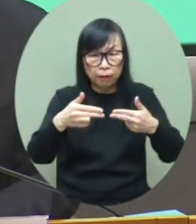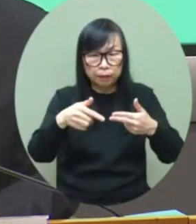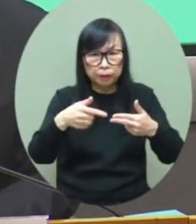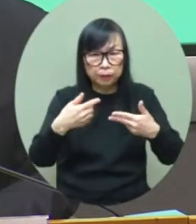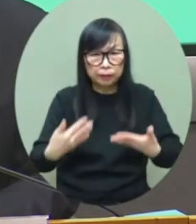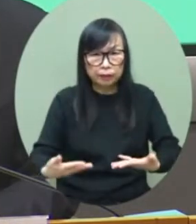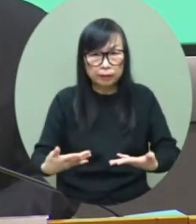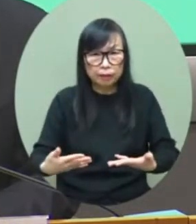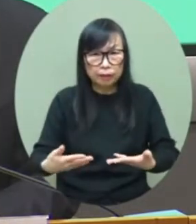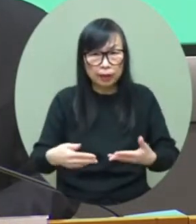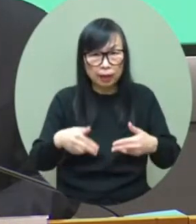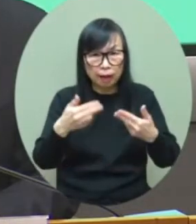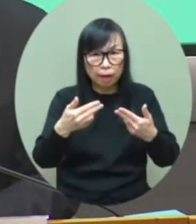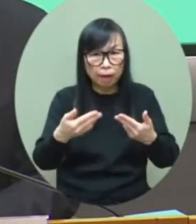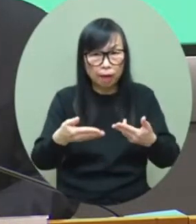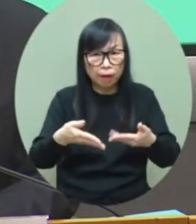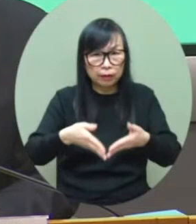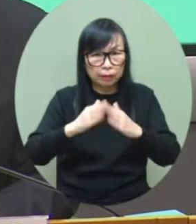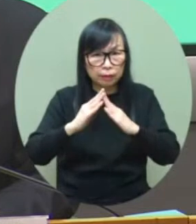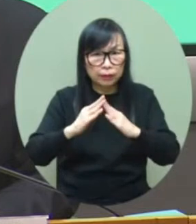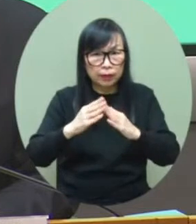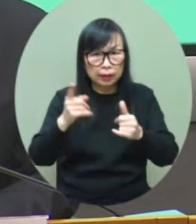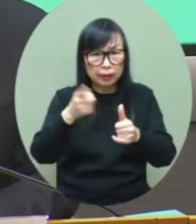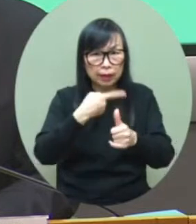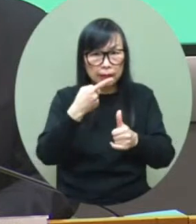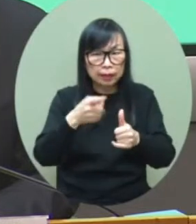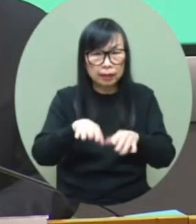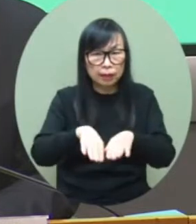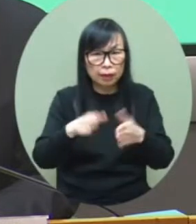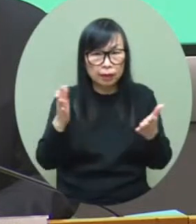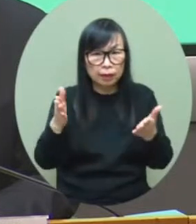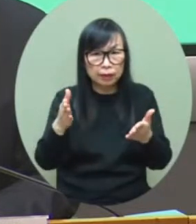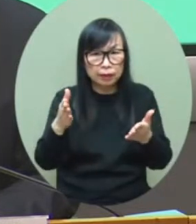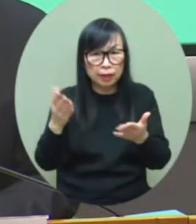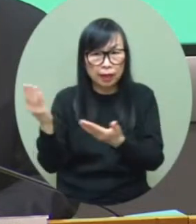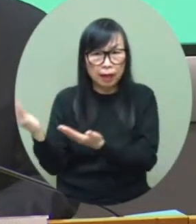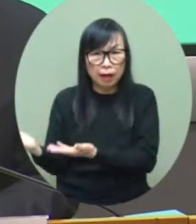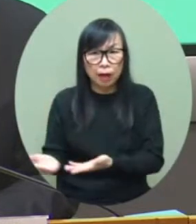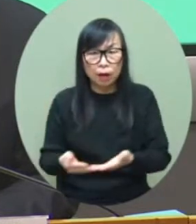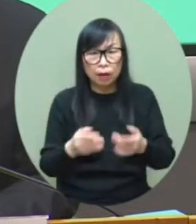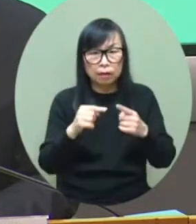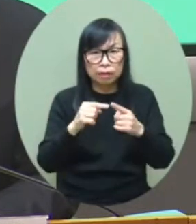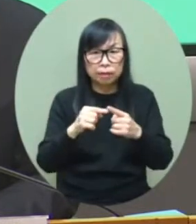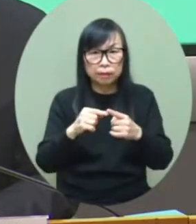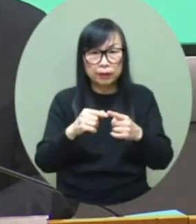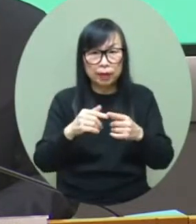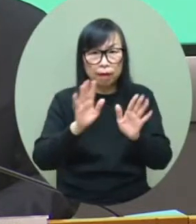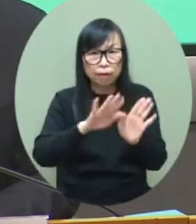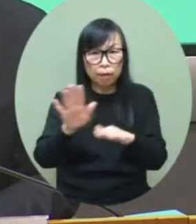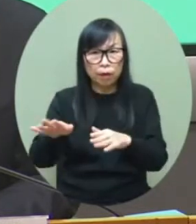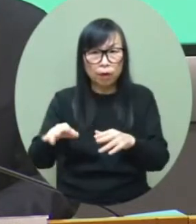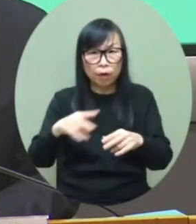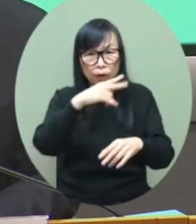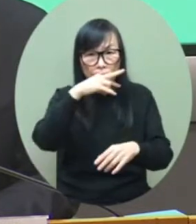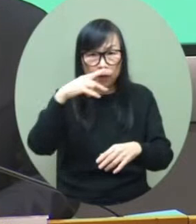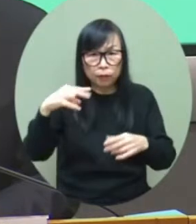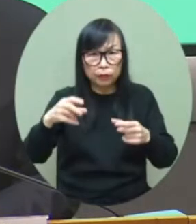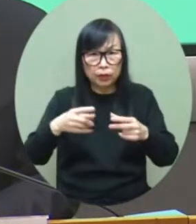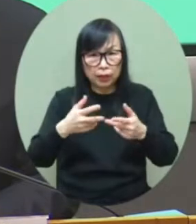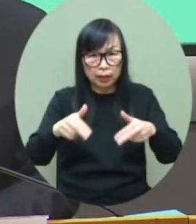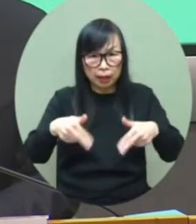to cross the border. Now for the Heyunwai Liantang control point, this is the first time